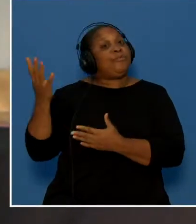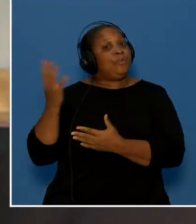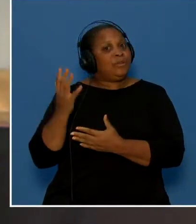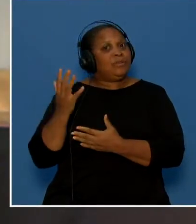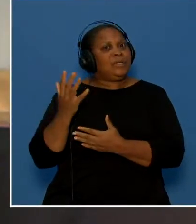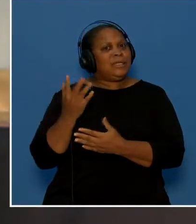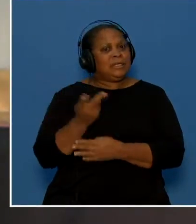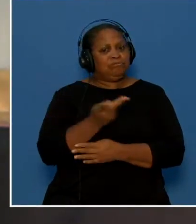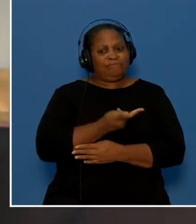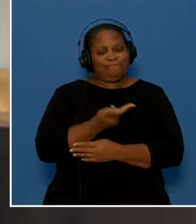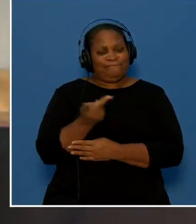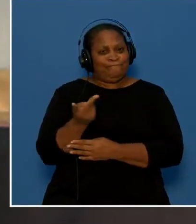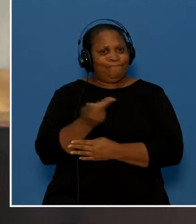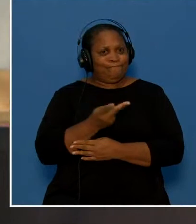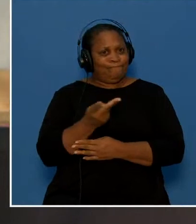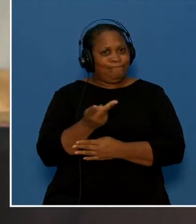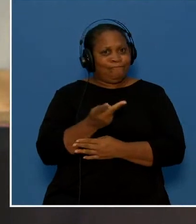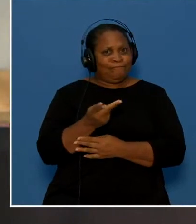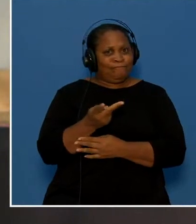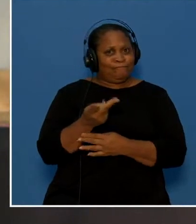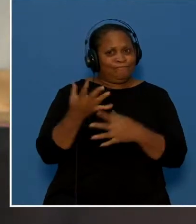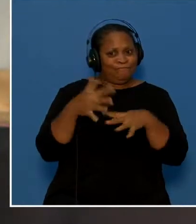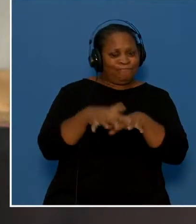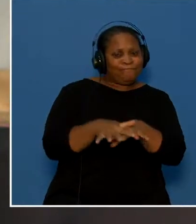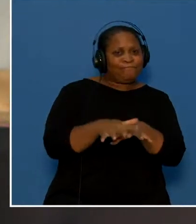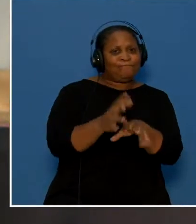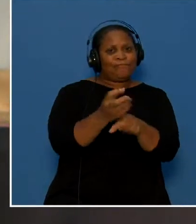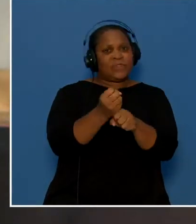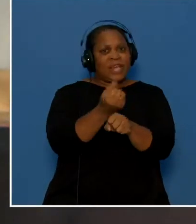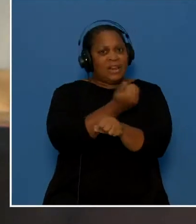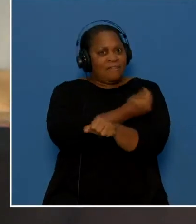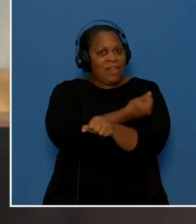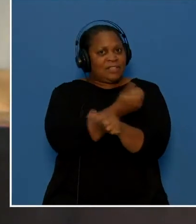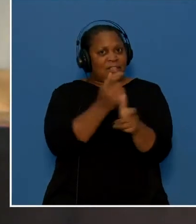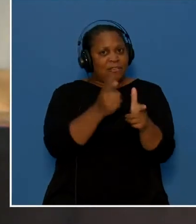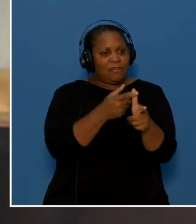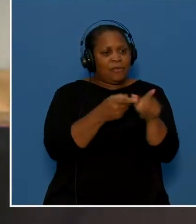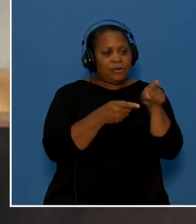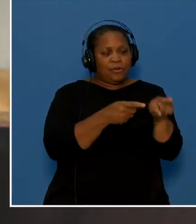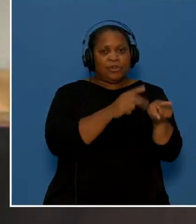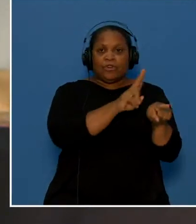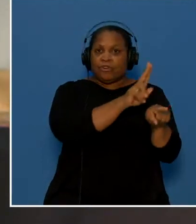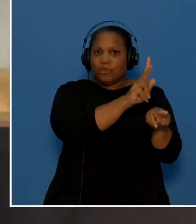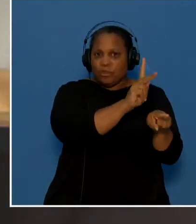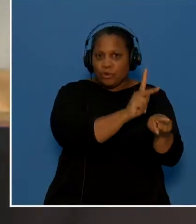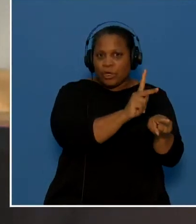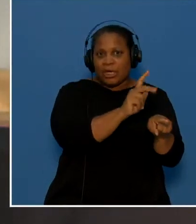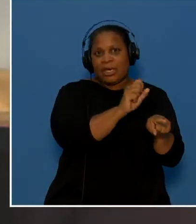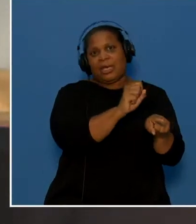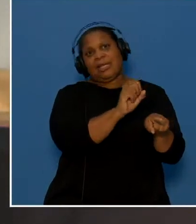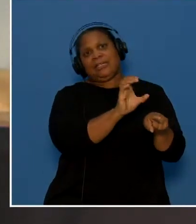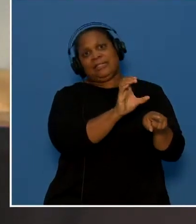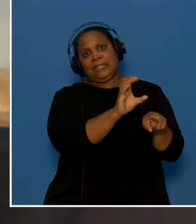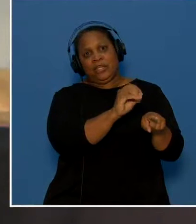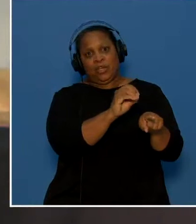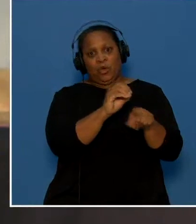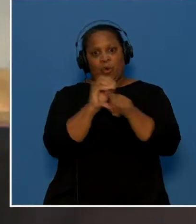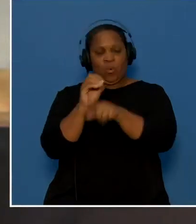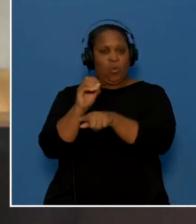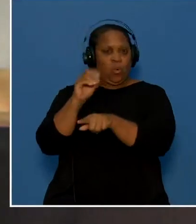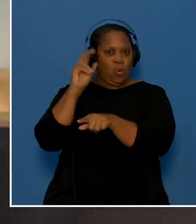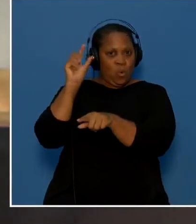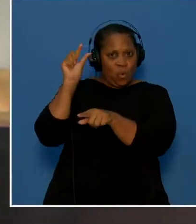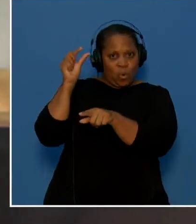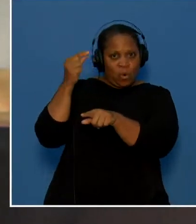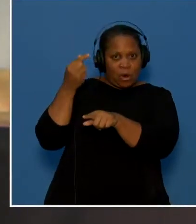have two streams of obtaining the vaccine. First is through the United Kingdom and the FCO and through Government House, and then the second, obviously,